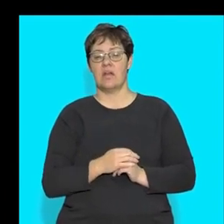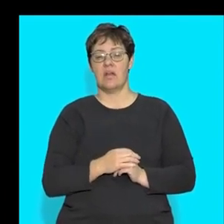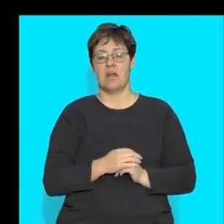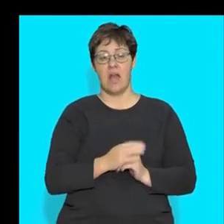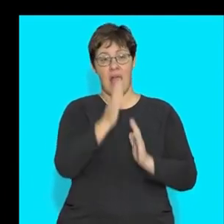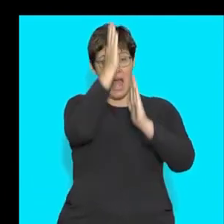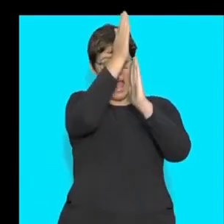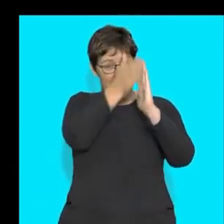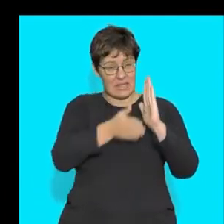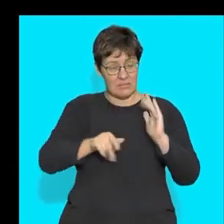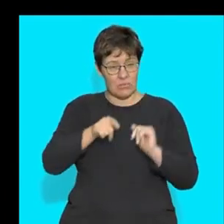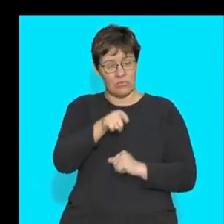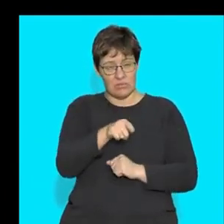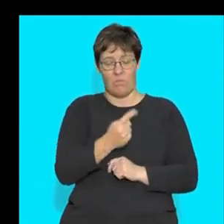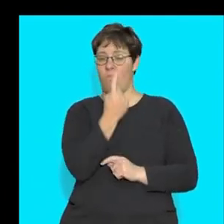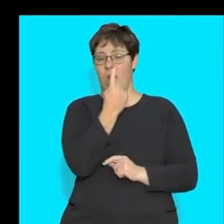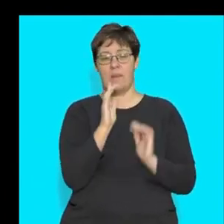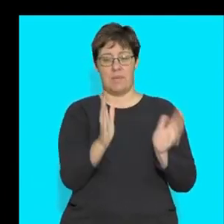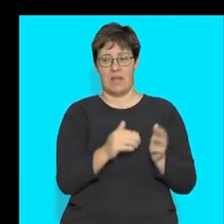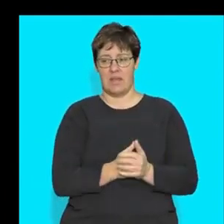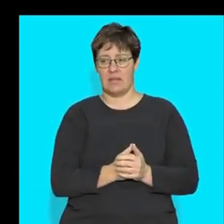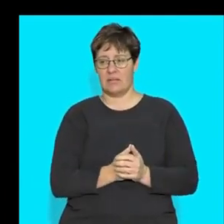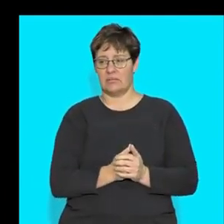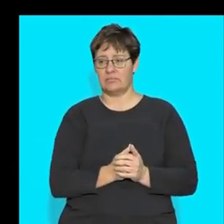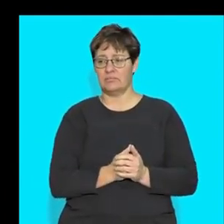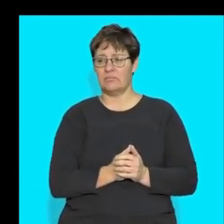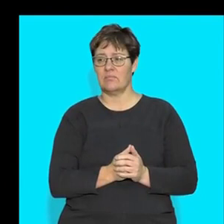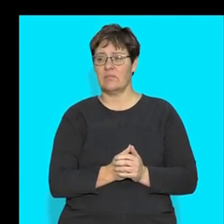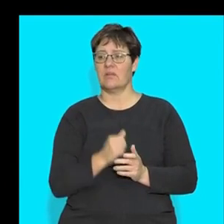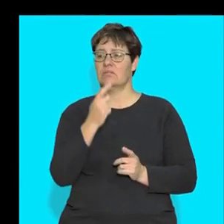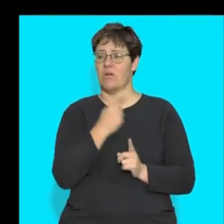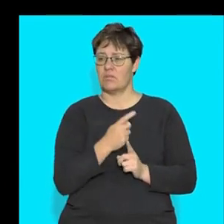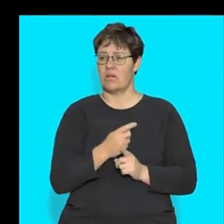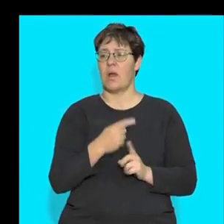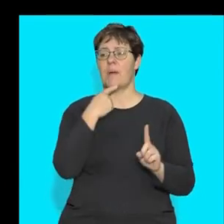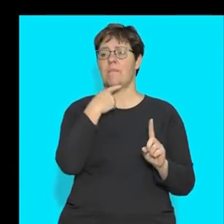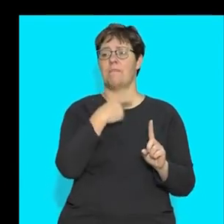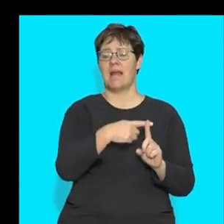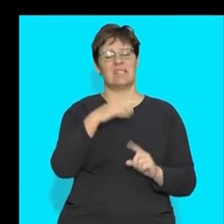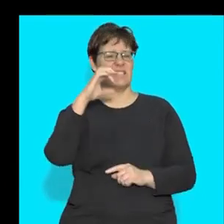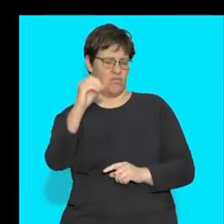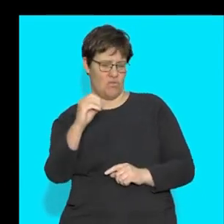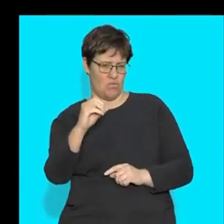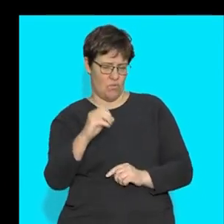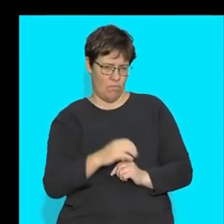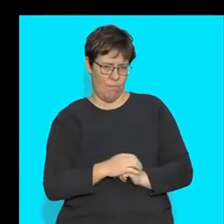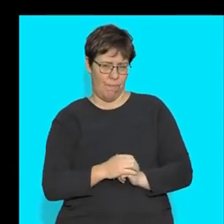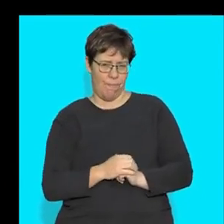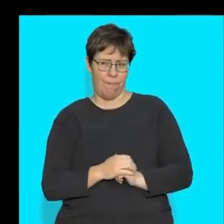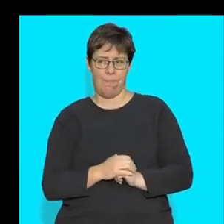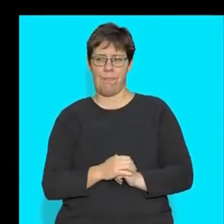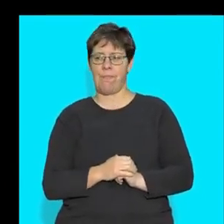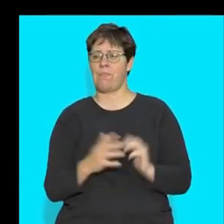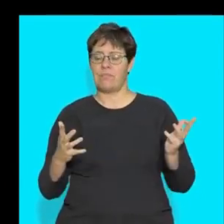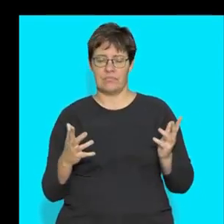is q. At times they don't write anything here by q. It simply means it's plus 0. So you will find that the